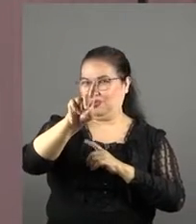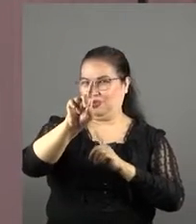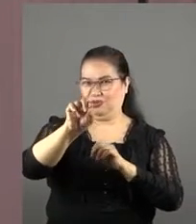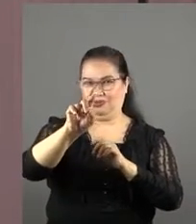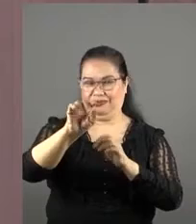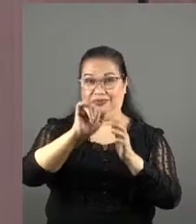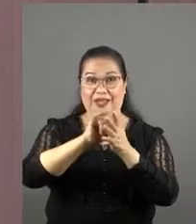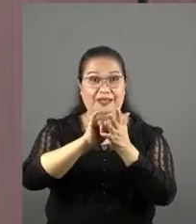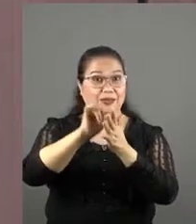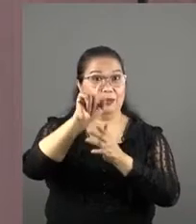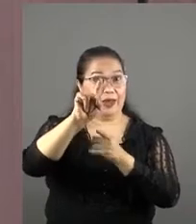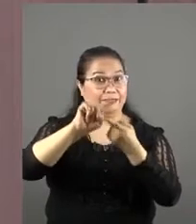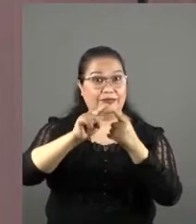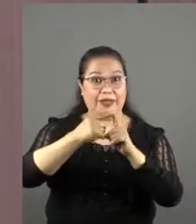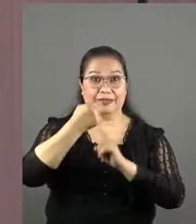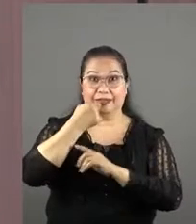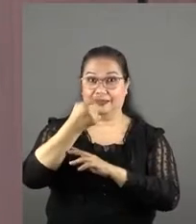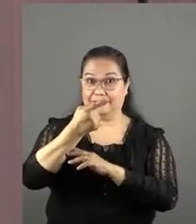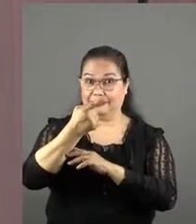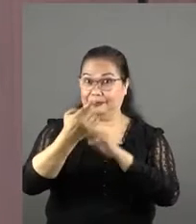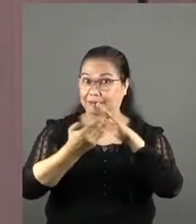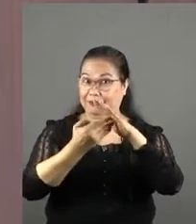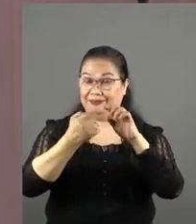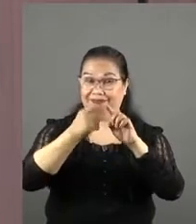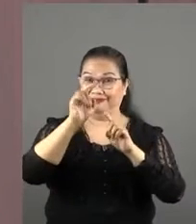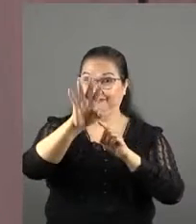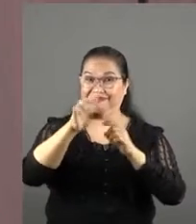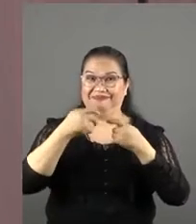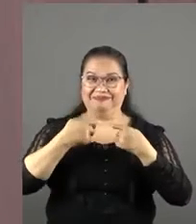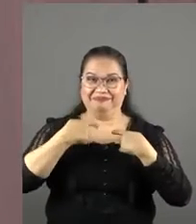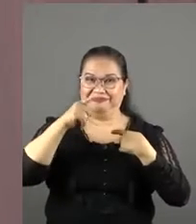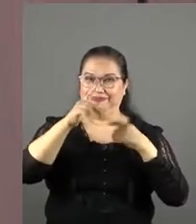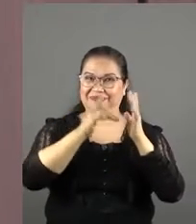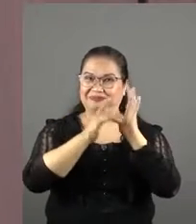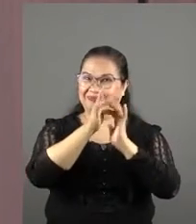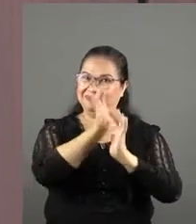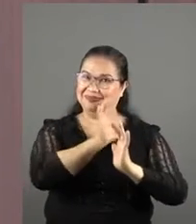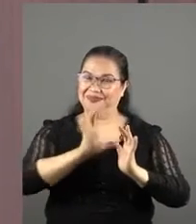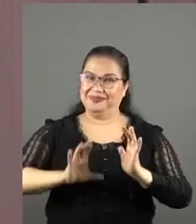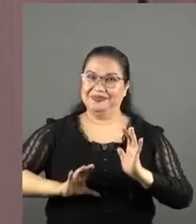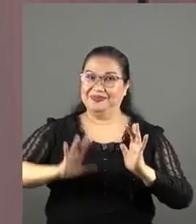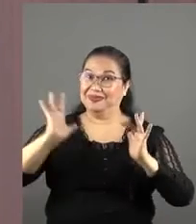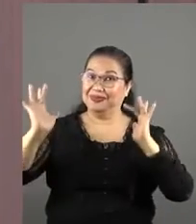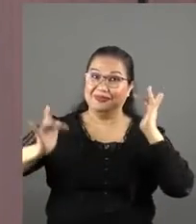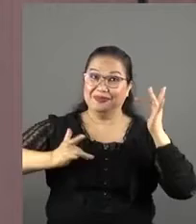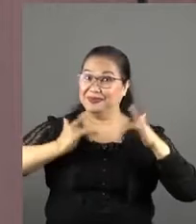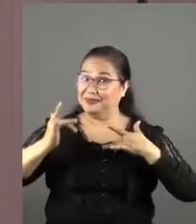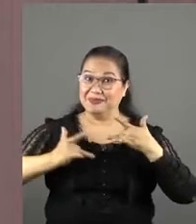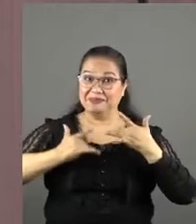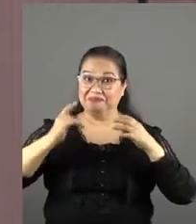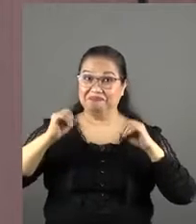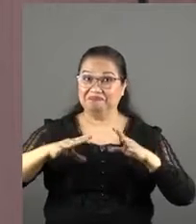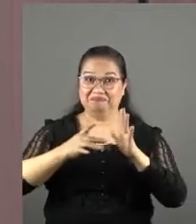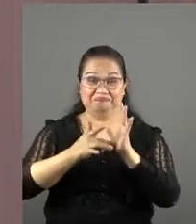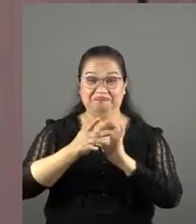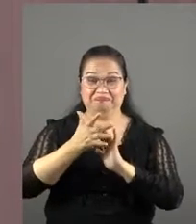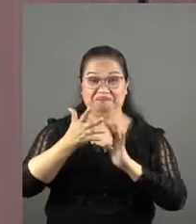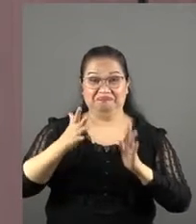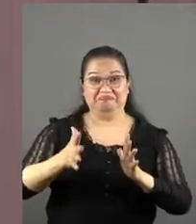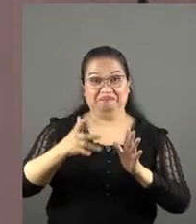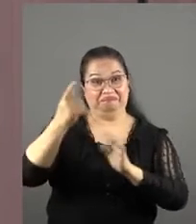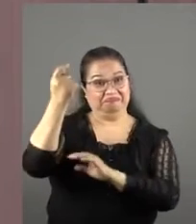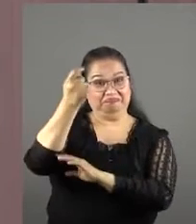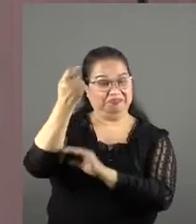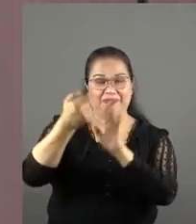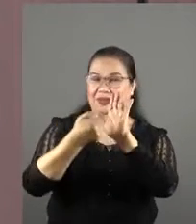That's why, friends, we said, based on how they turn off people to Christ, joyless Christians can be as bad a